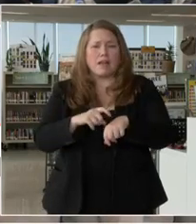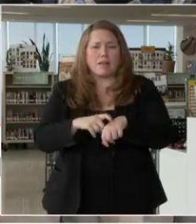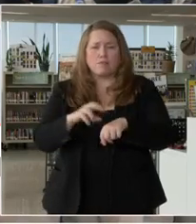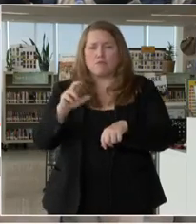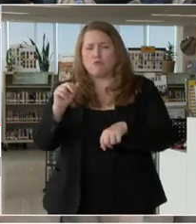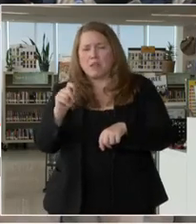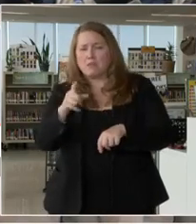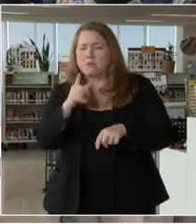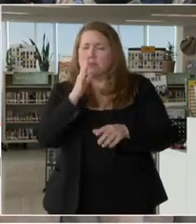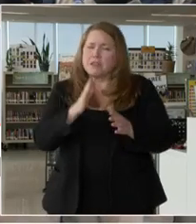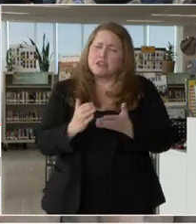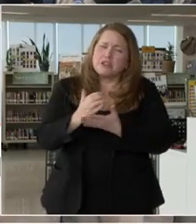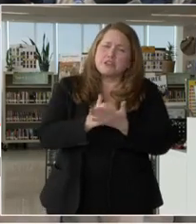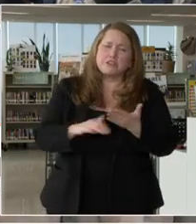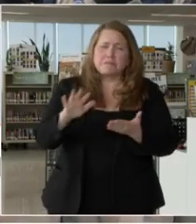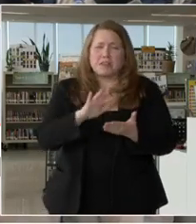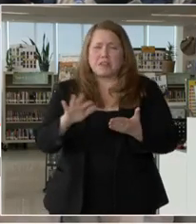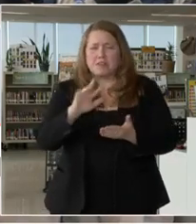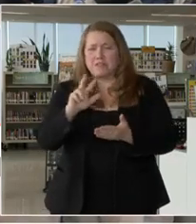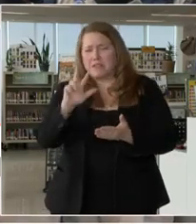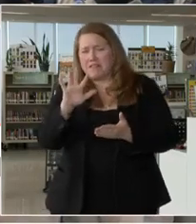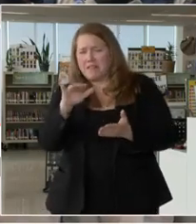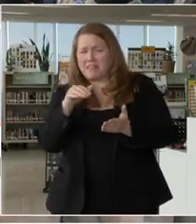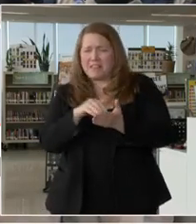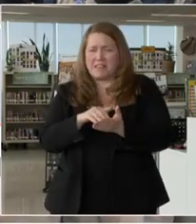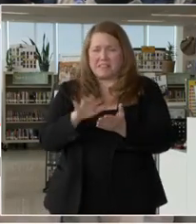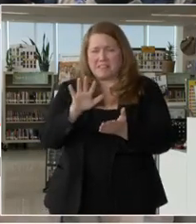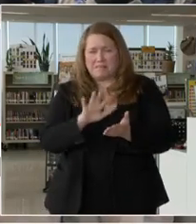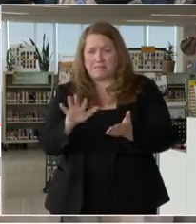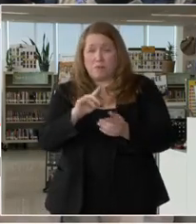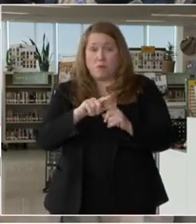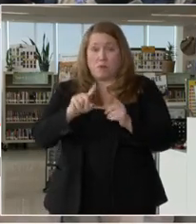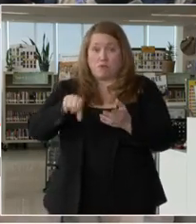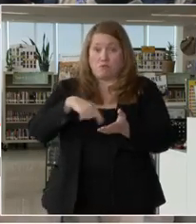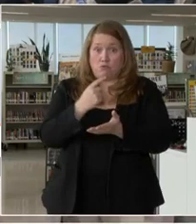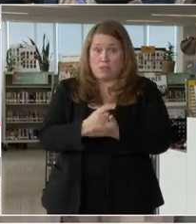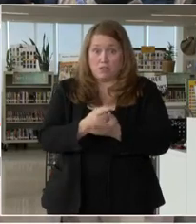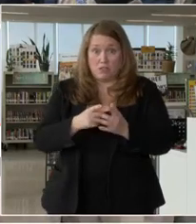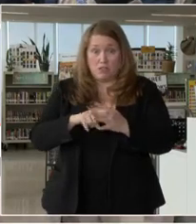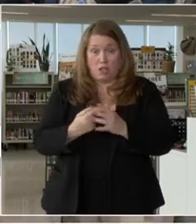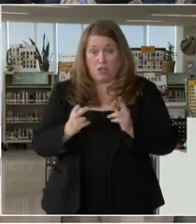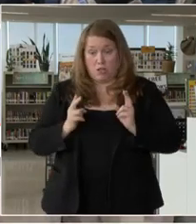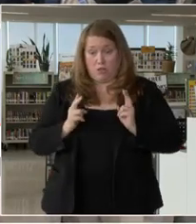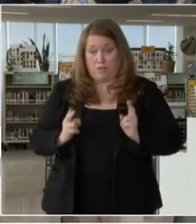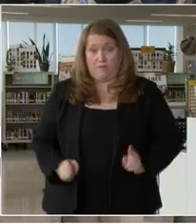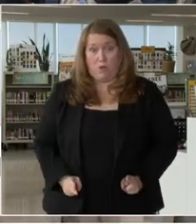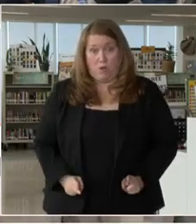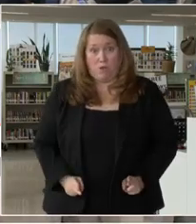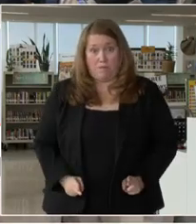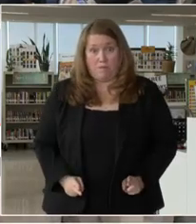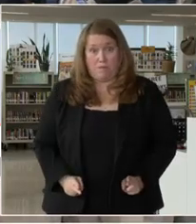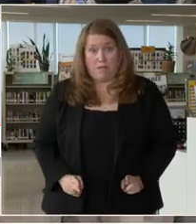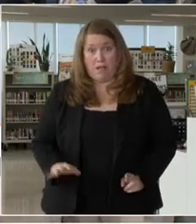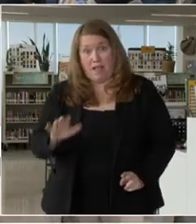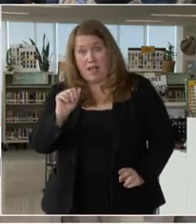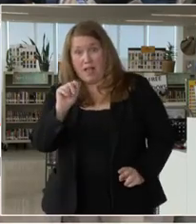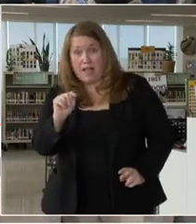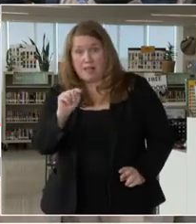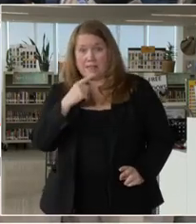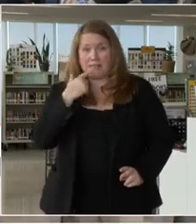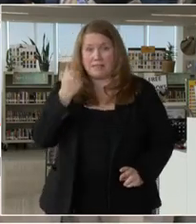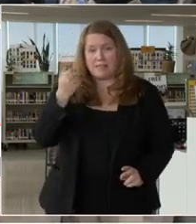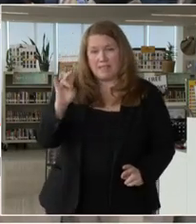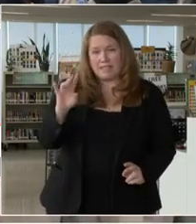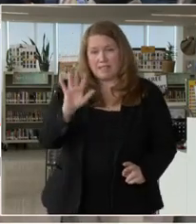about $10,500 for the year. But once you graduate and you start wearing the uniforms that these guys wear at 17, for some of you who